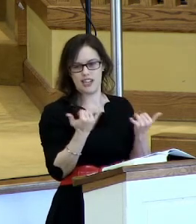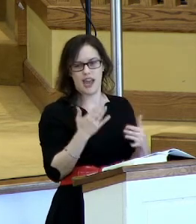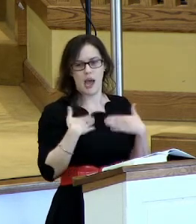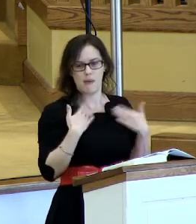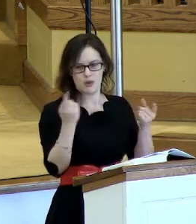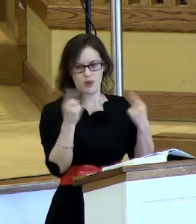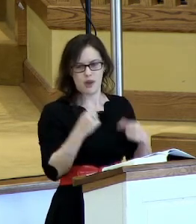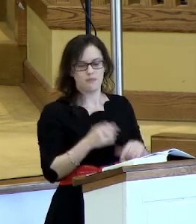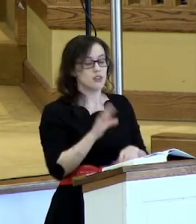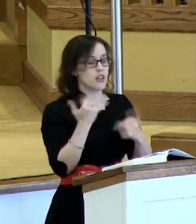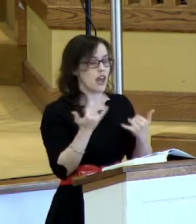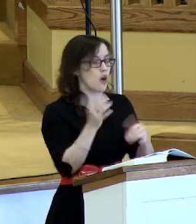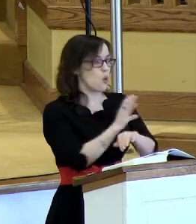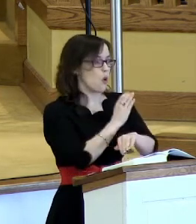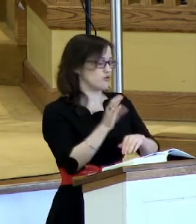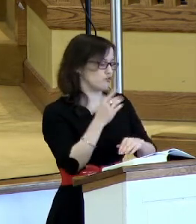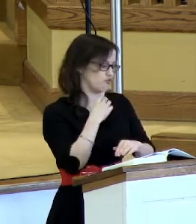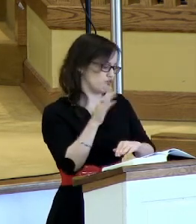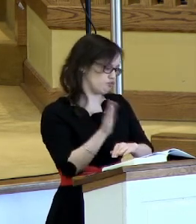choir will sing.